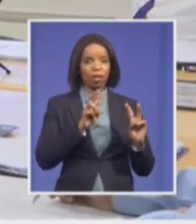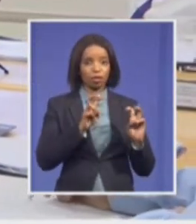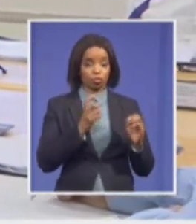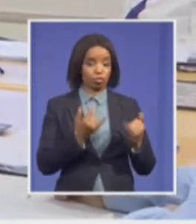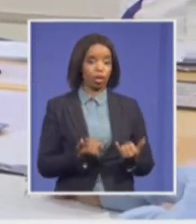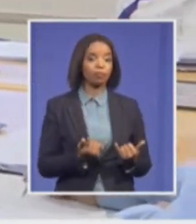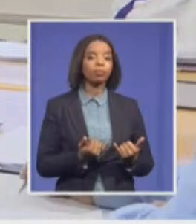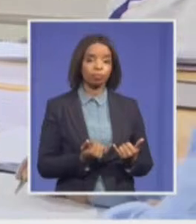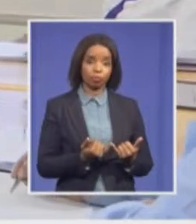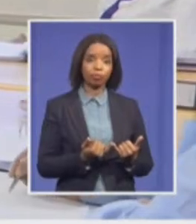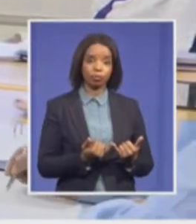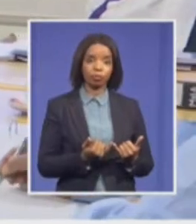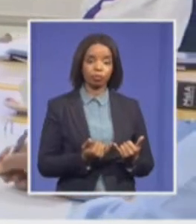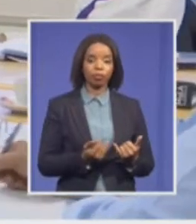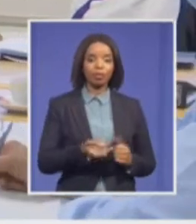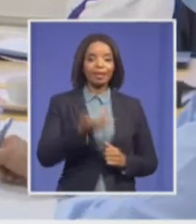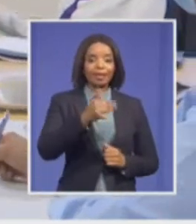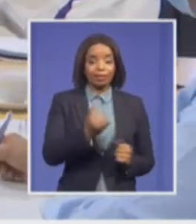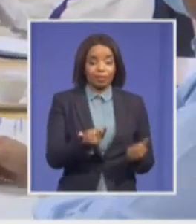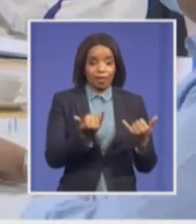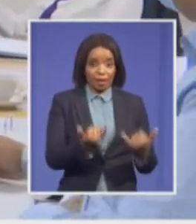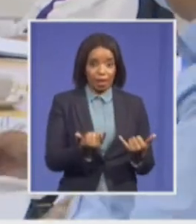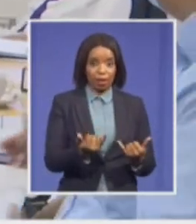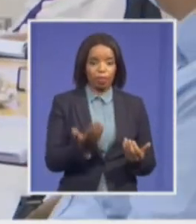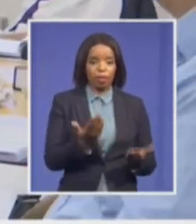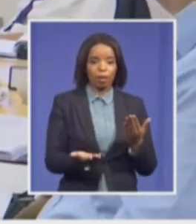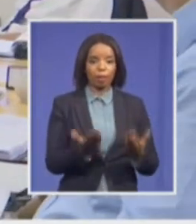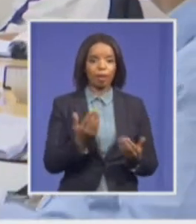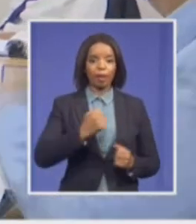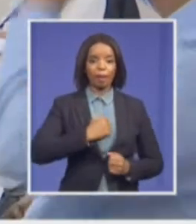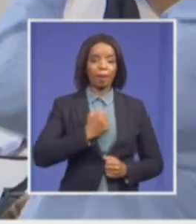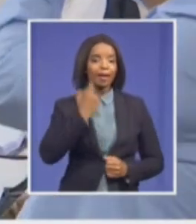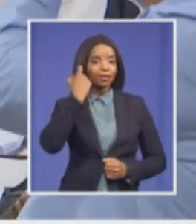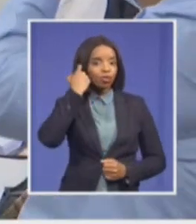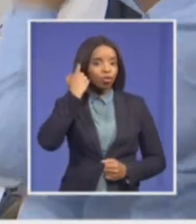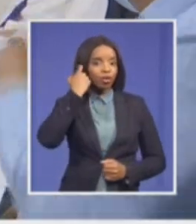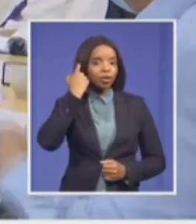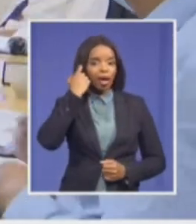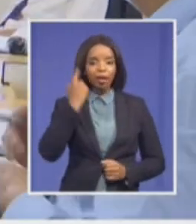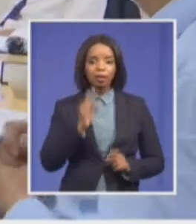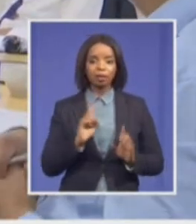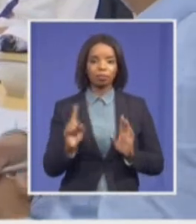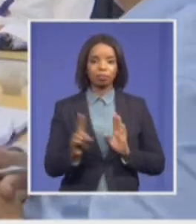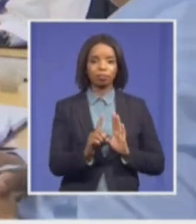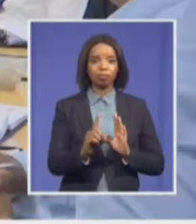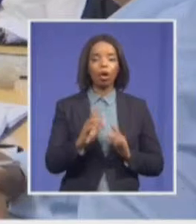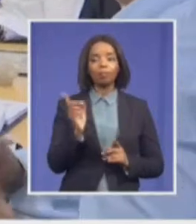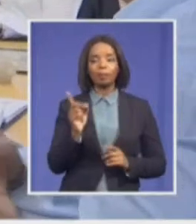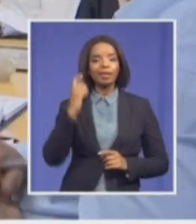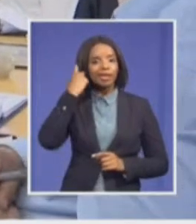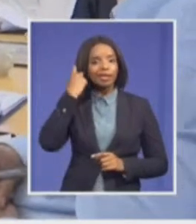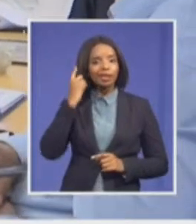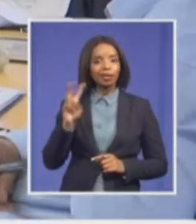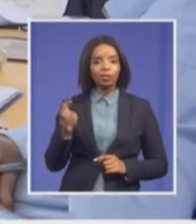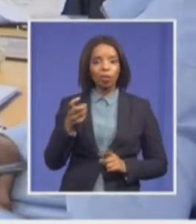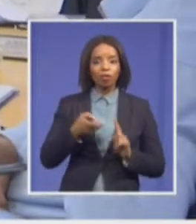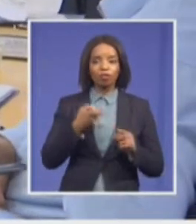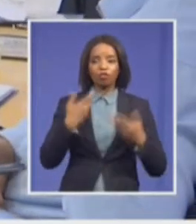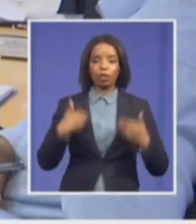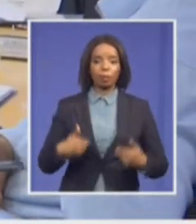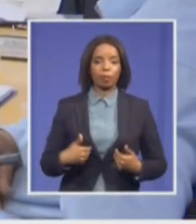my secretary stole from me, and I appoint a third party to chair the hearing, you mean my secretary can now come and say,